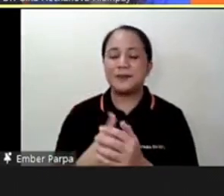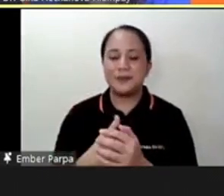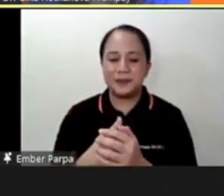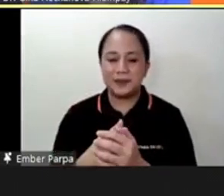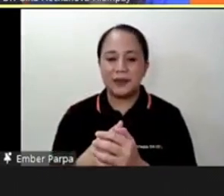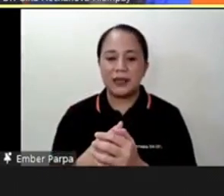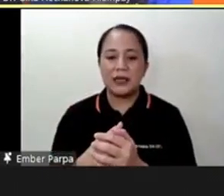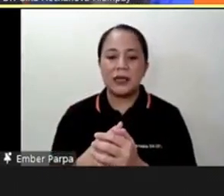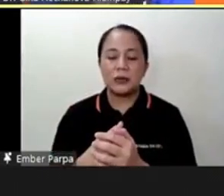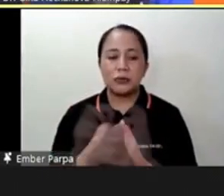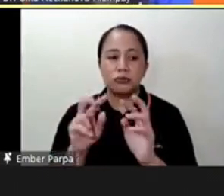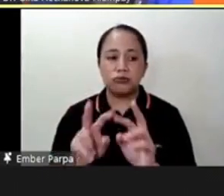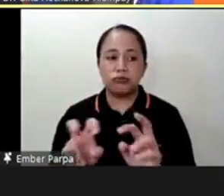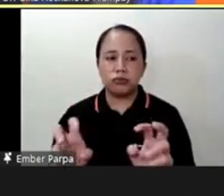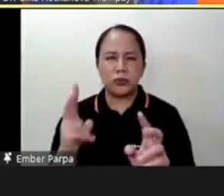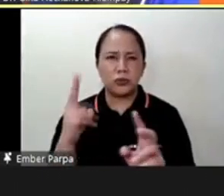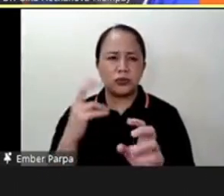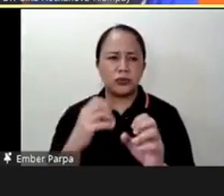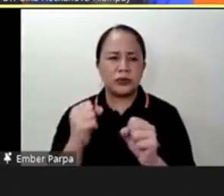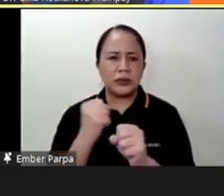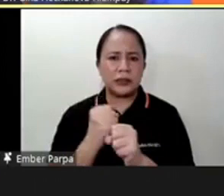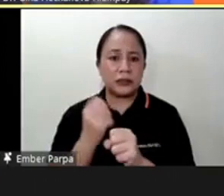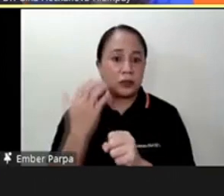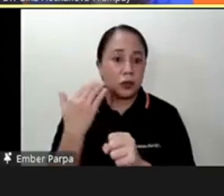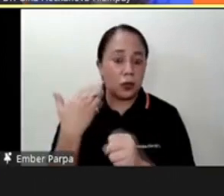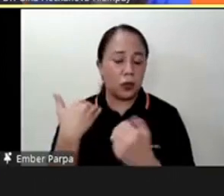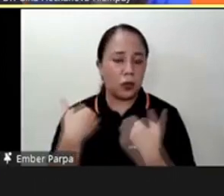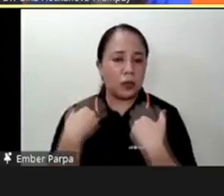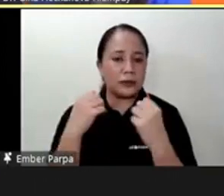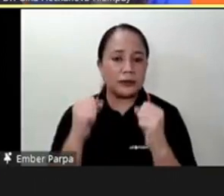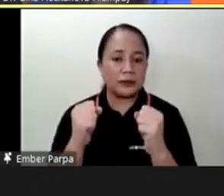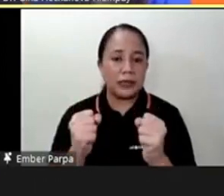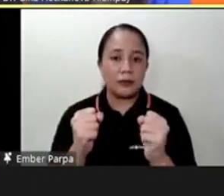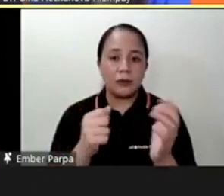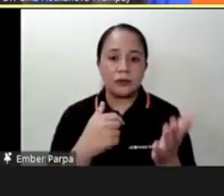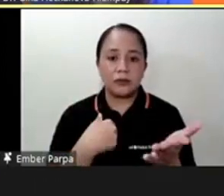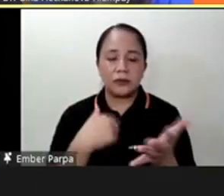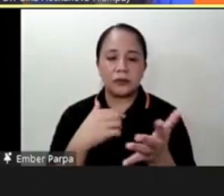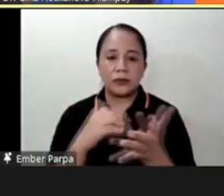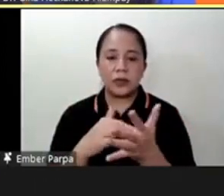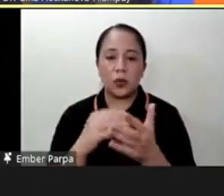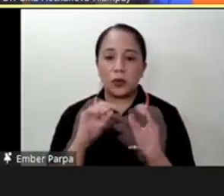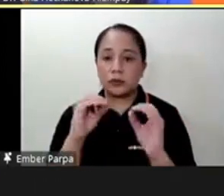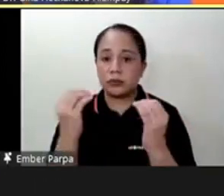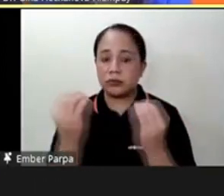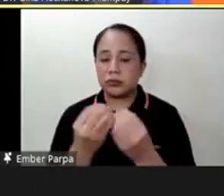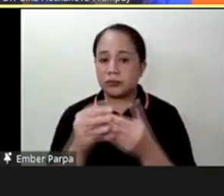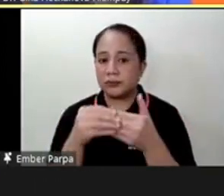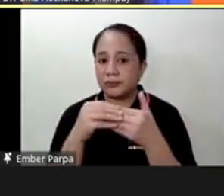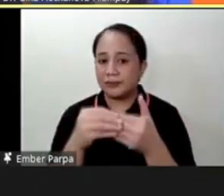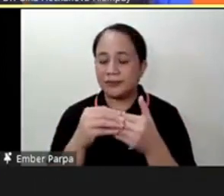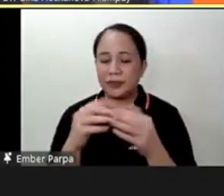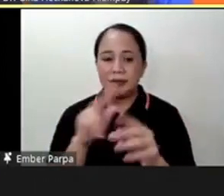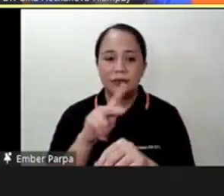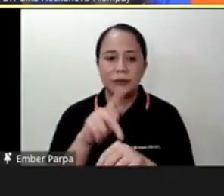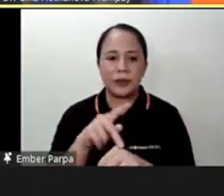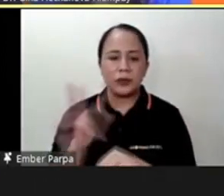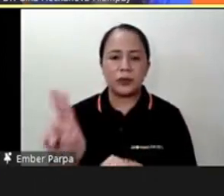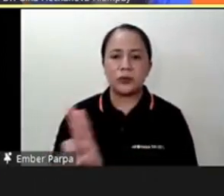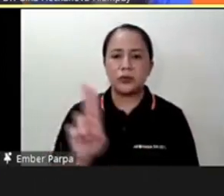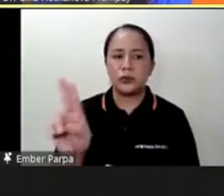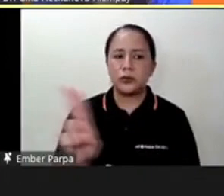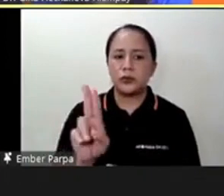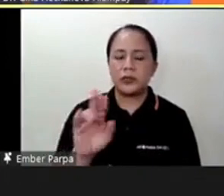did a study 2 years ago on what enables organization resilience in the Philippines. And we used the